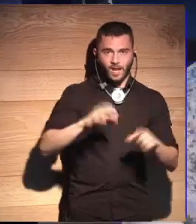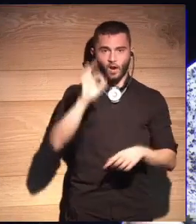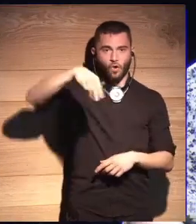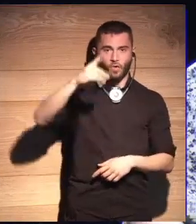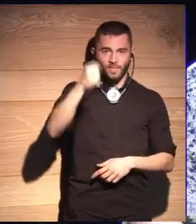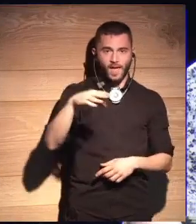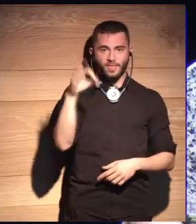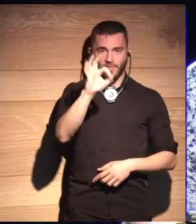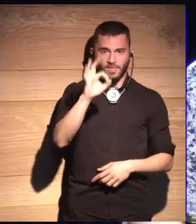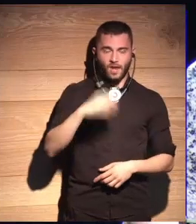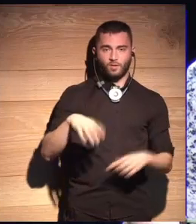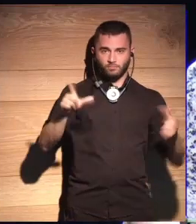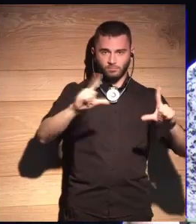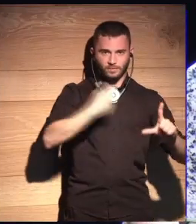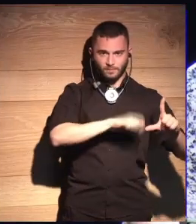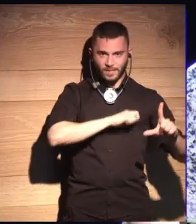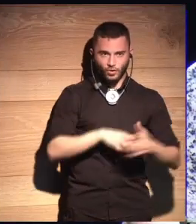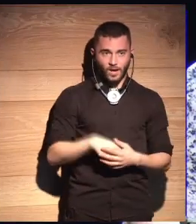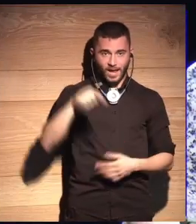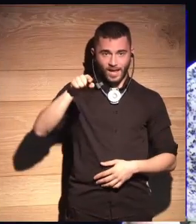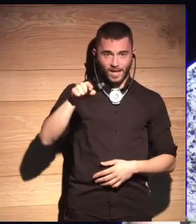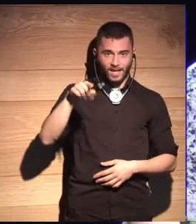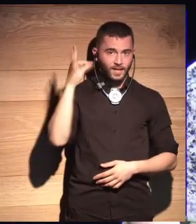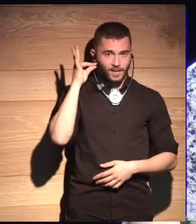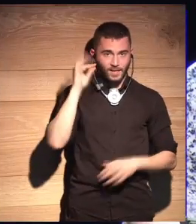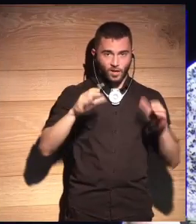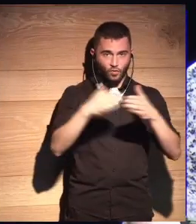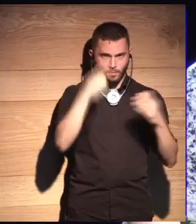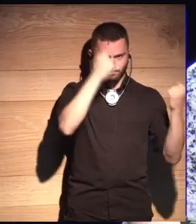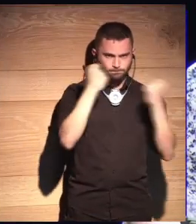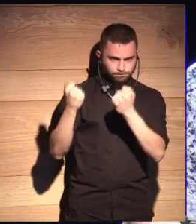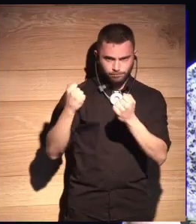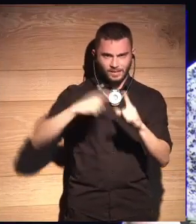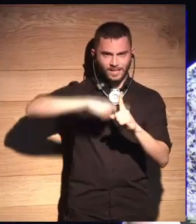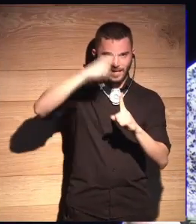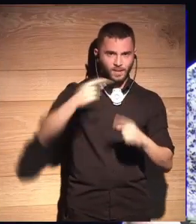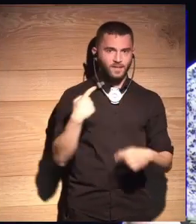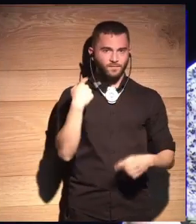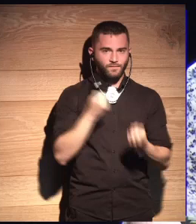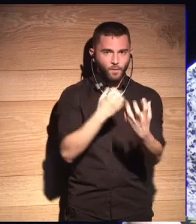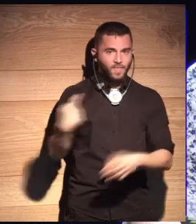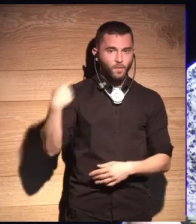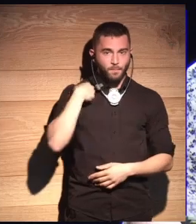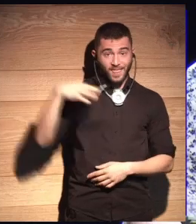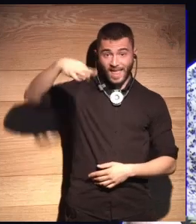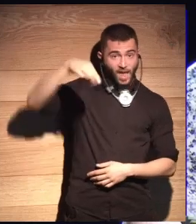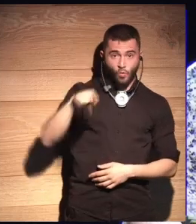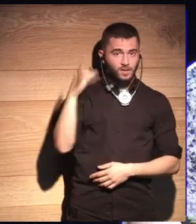Cero, Telemadrid, Radio Nacional, and TVE. She is the only Spaniard in the